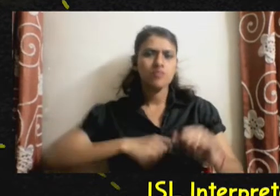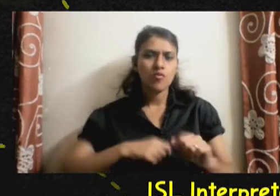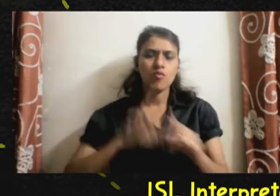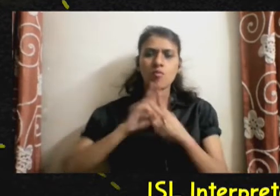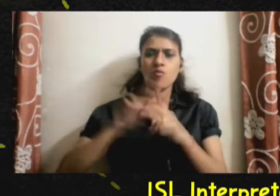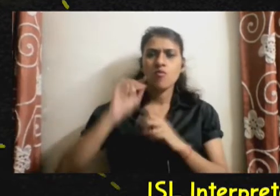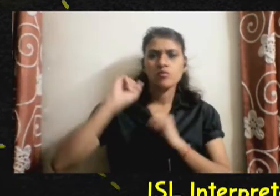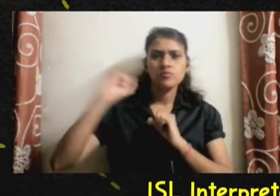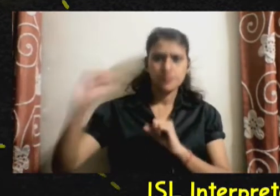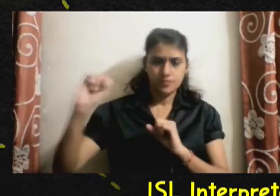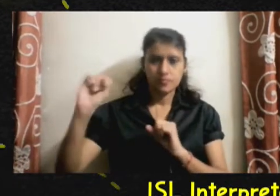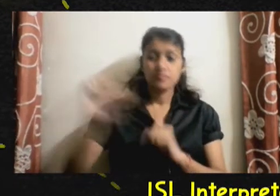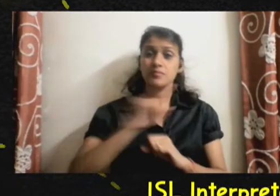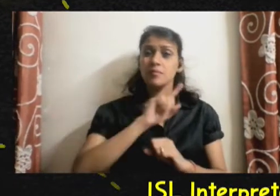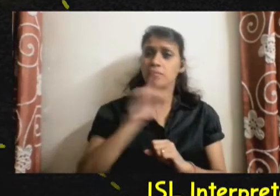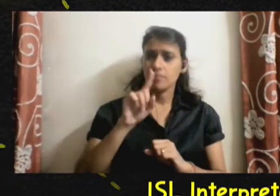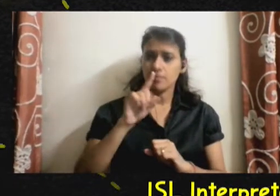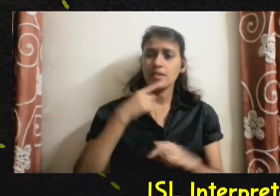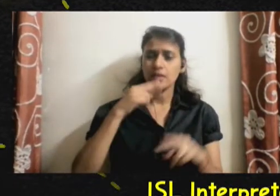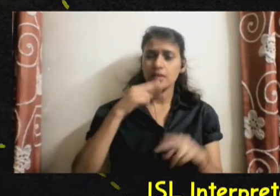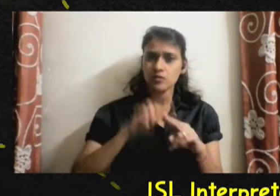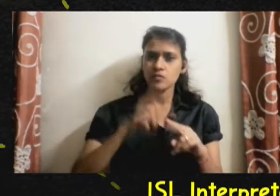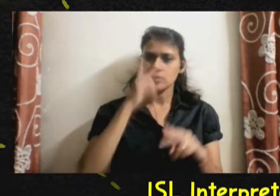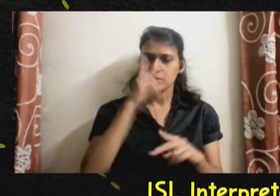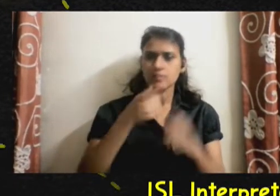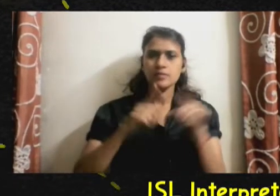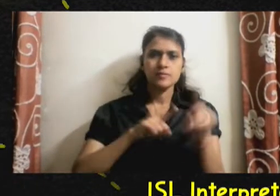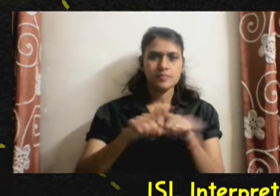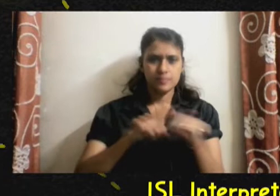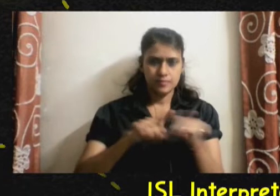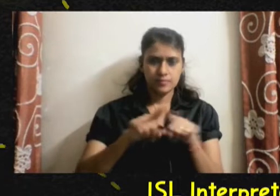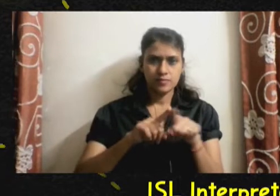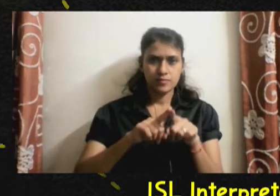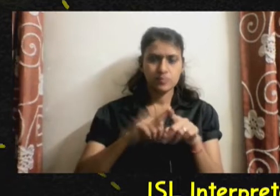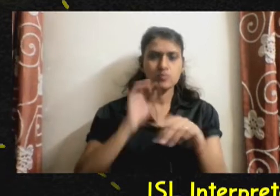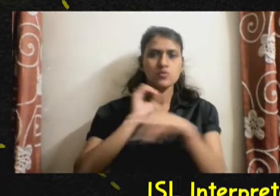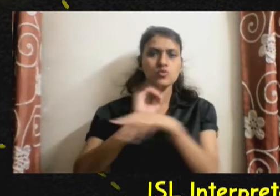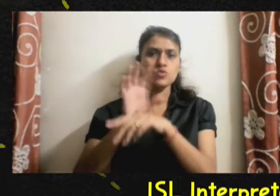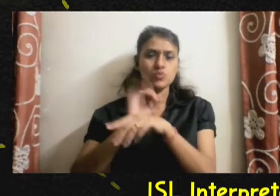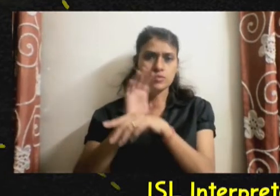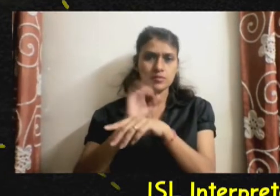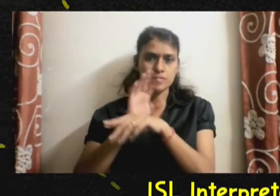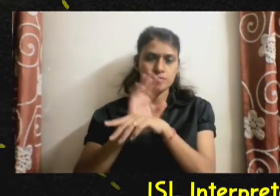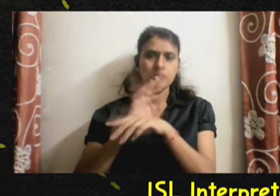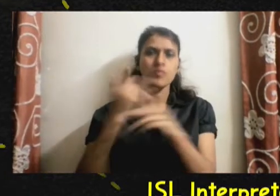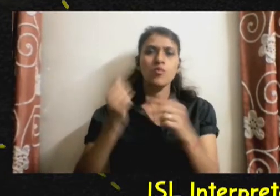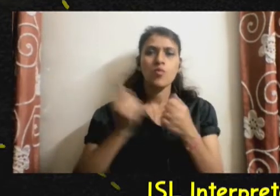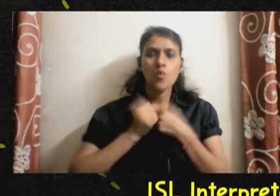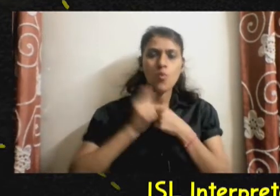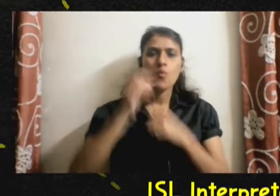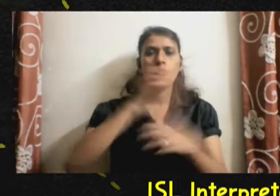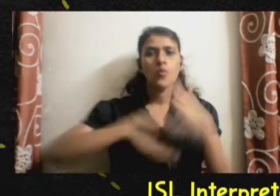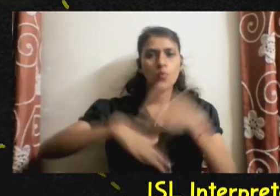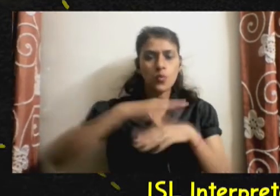professionals, right? But if you take the examples of the counseling that, say, for example, our organization